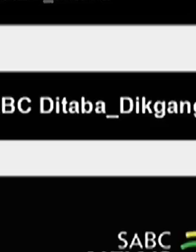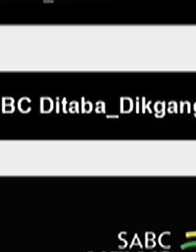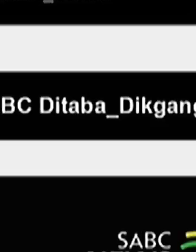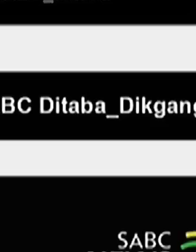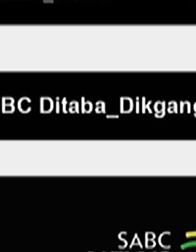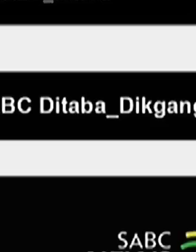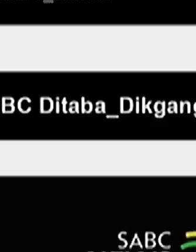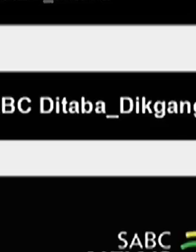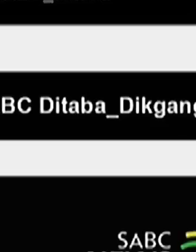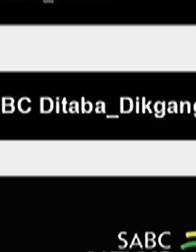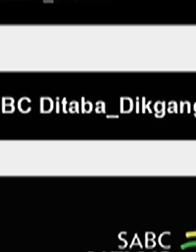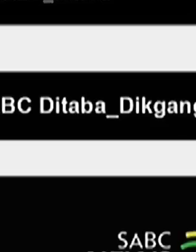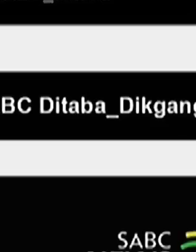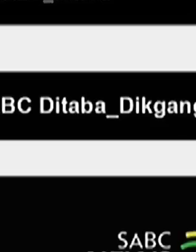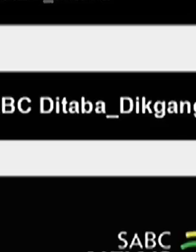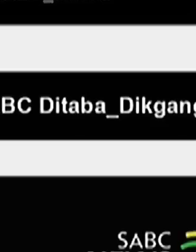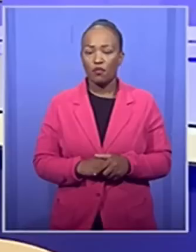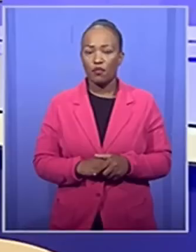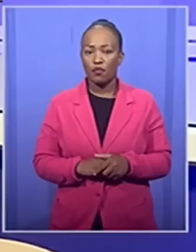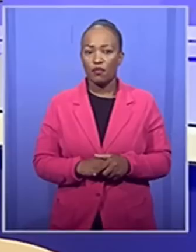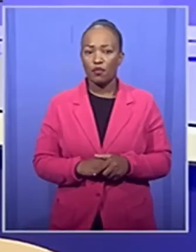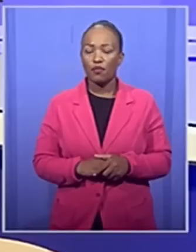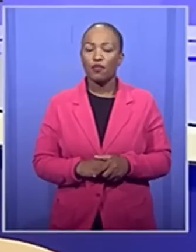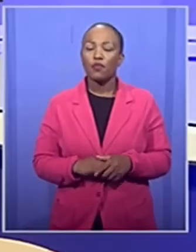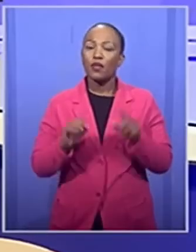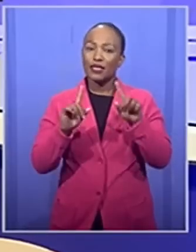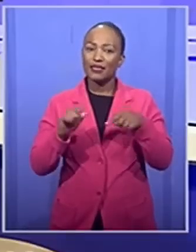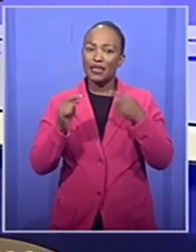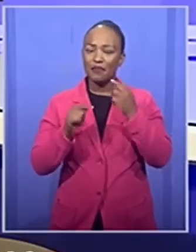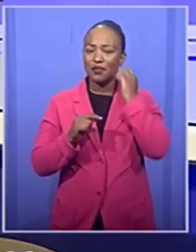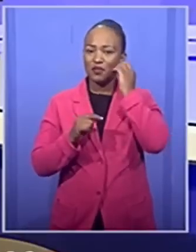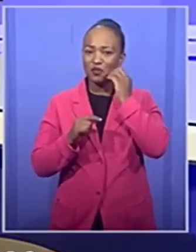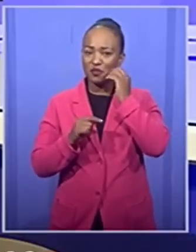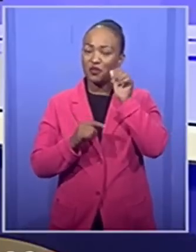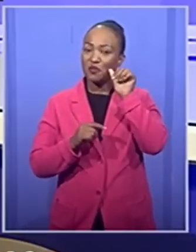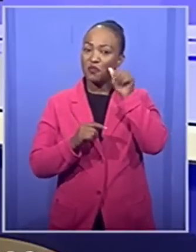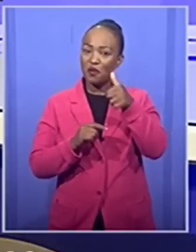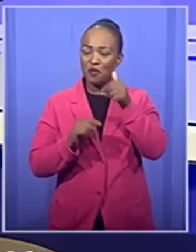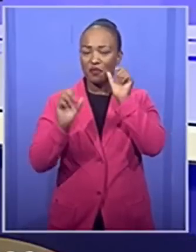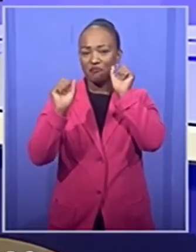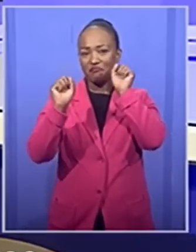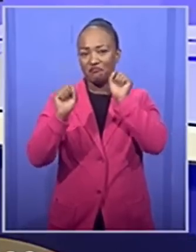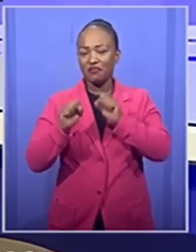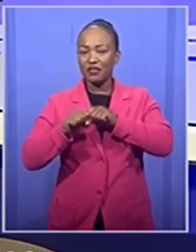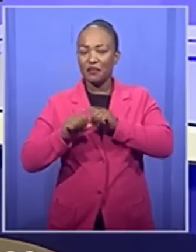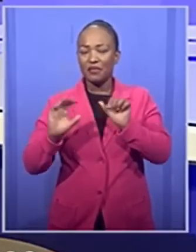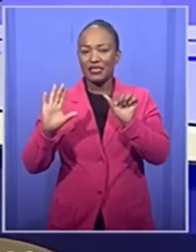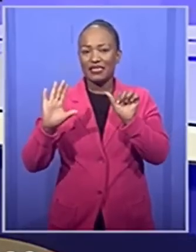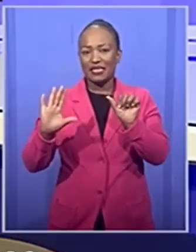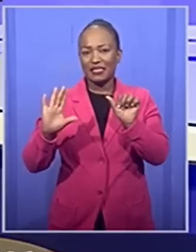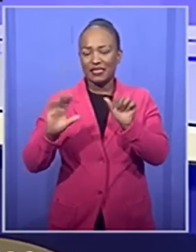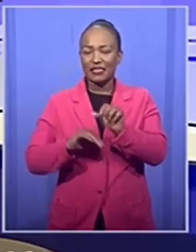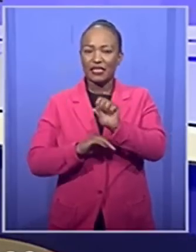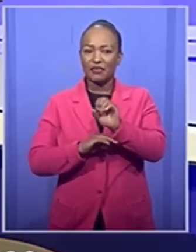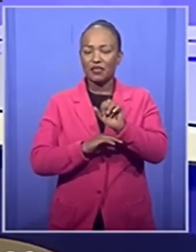WhatsApp fa o le ka kgathago tema. Ba sehlopha sa ditaba tša Sesotho ba tla lesolela tšona go sasa ka iri ya boselela mo go